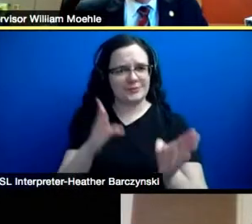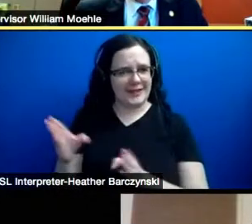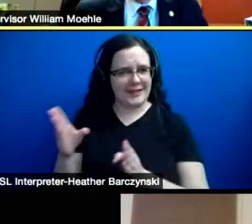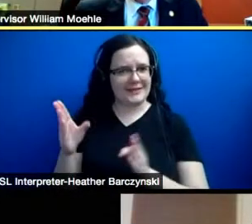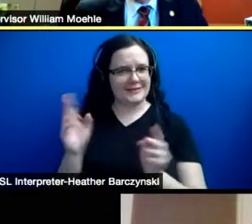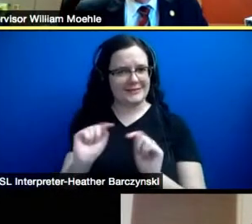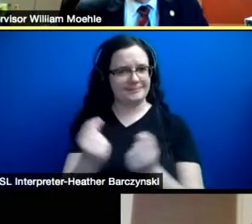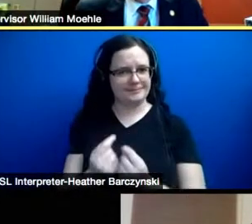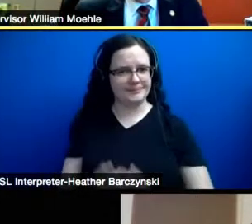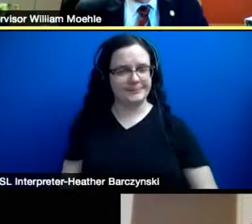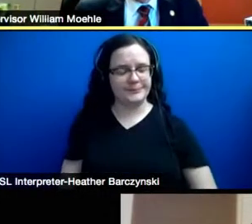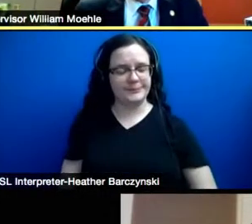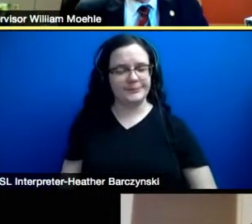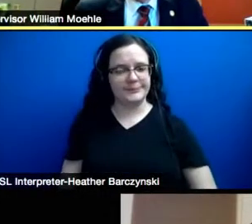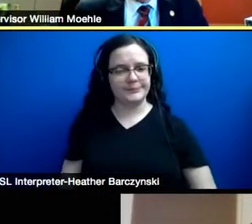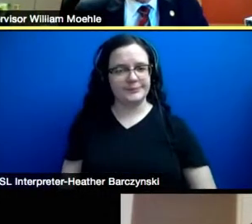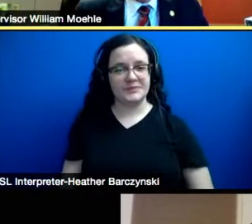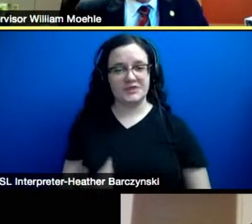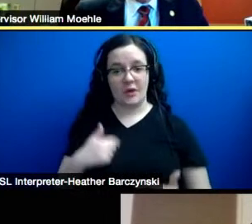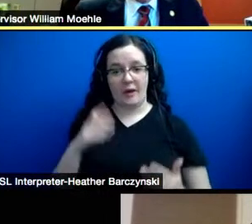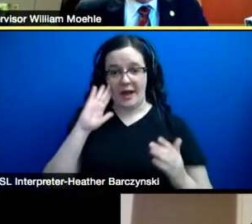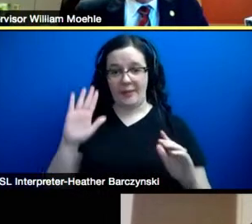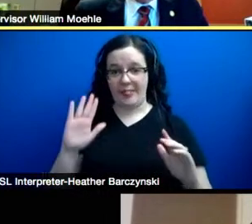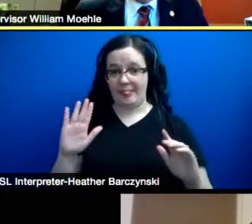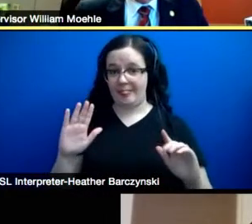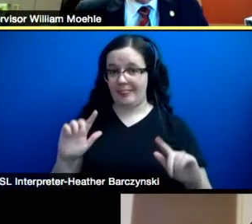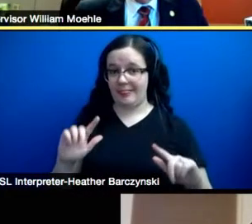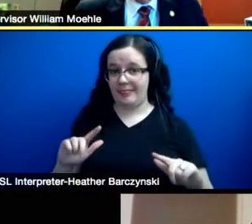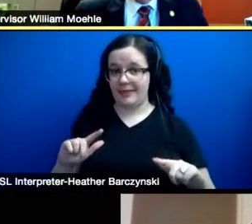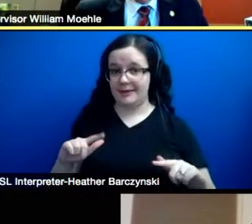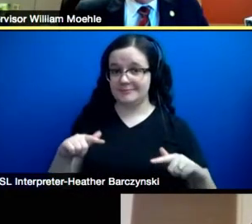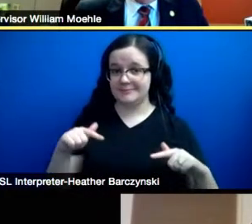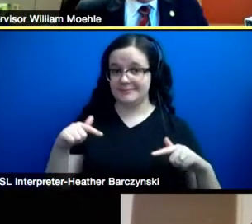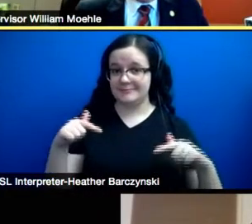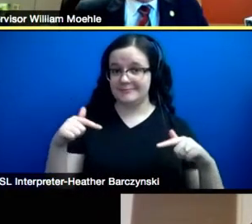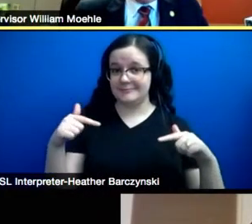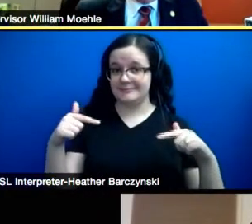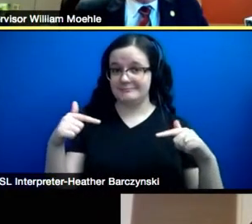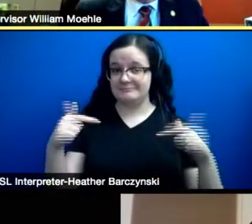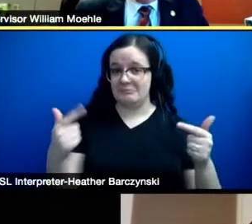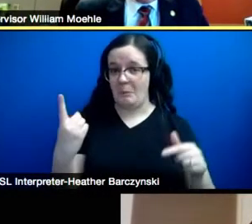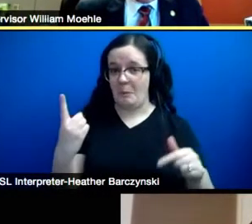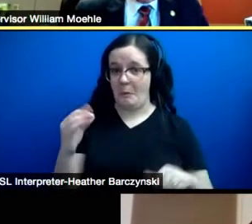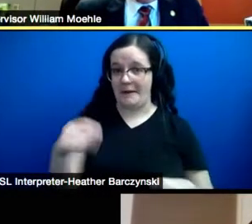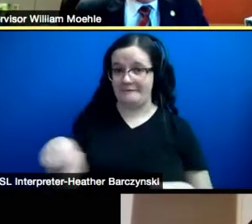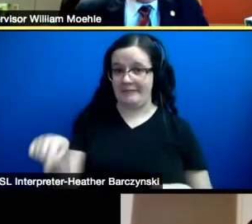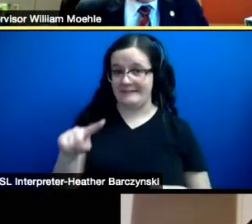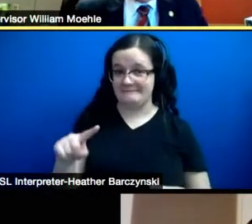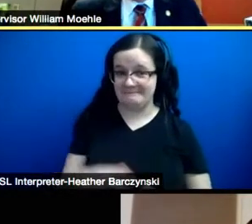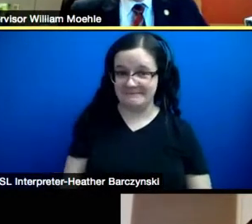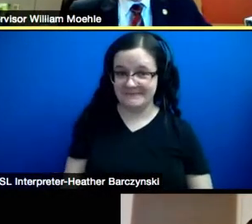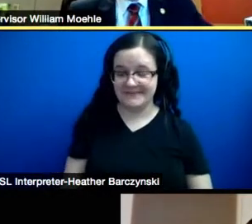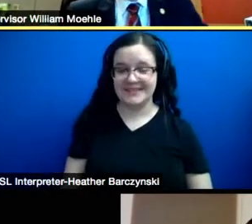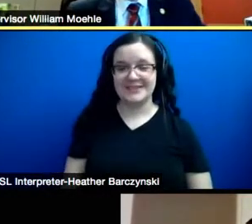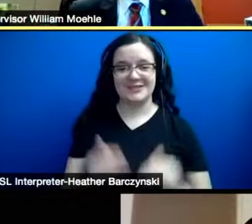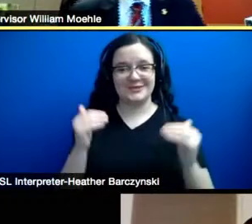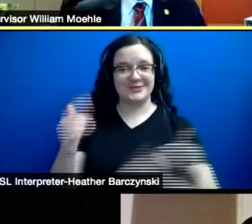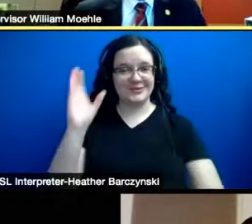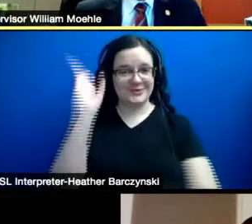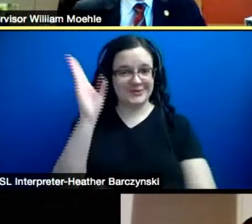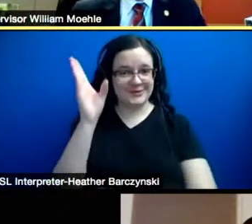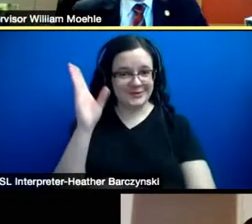And I will turn it over to one of them to make a